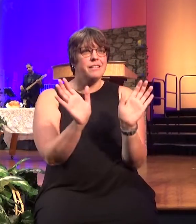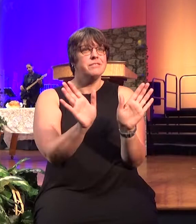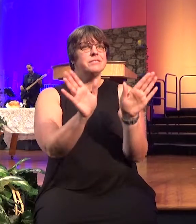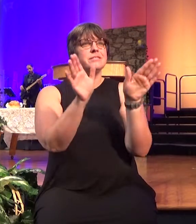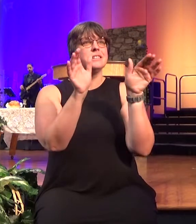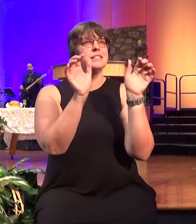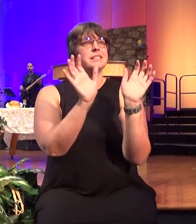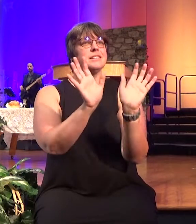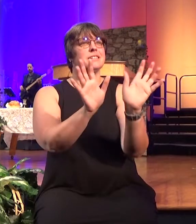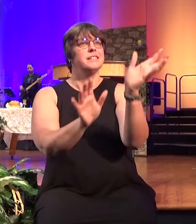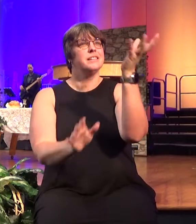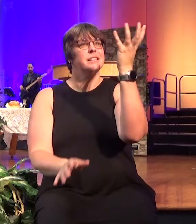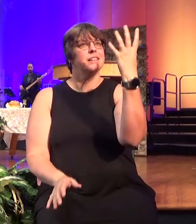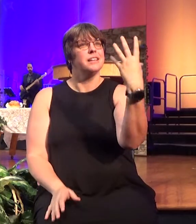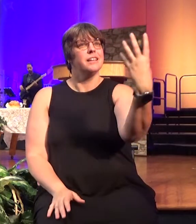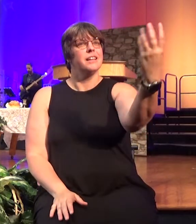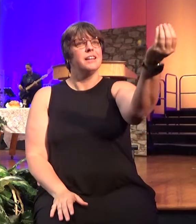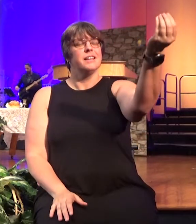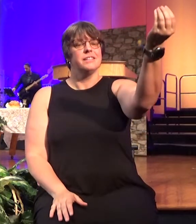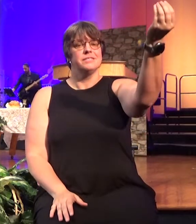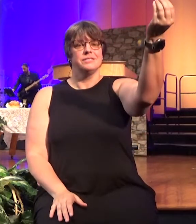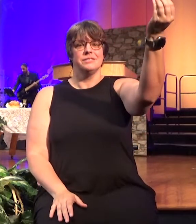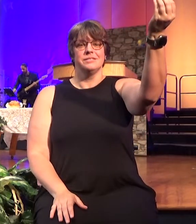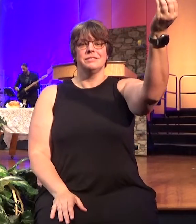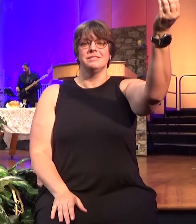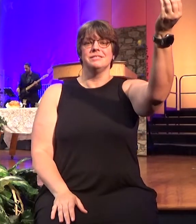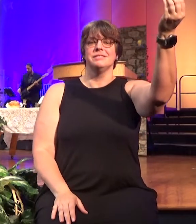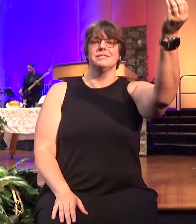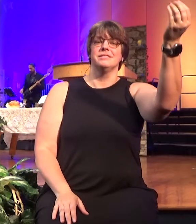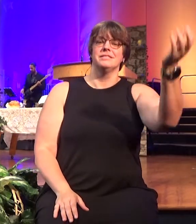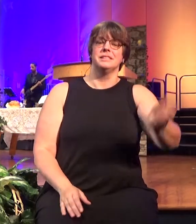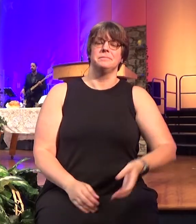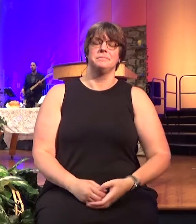fly high.